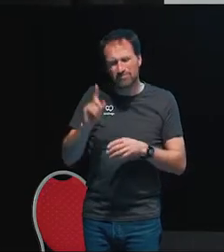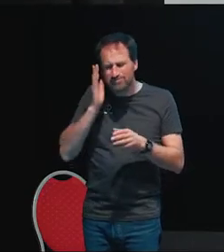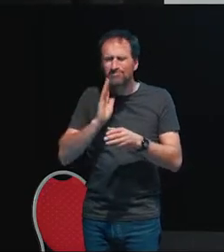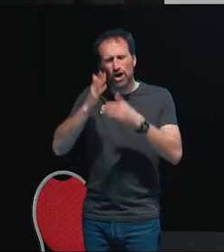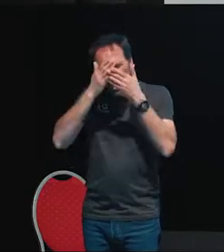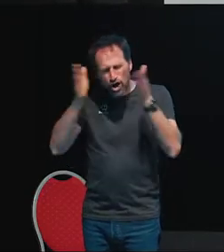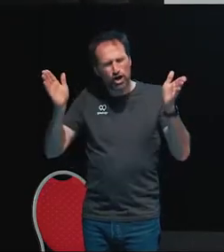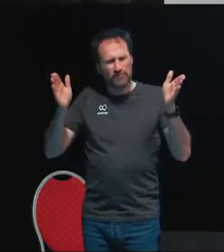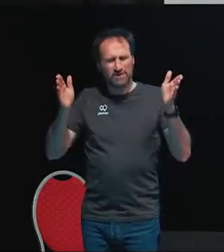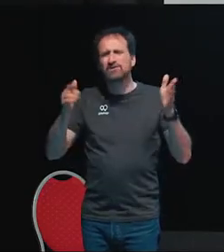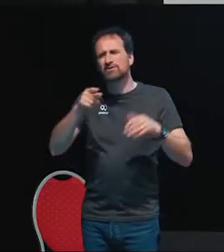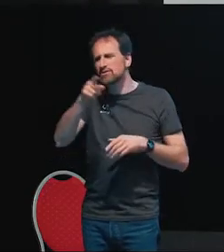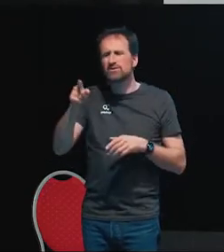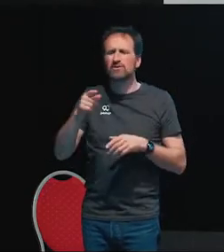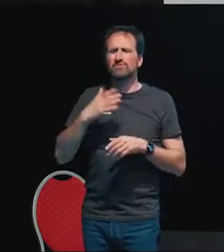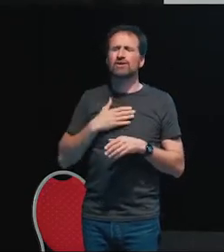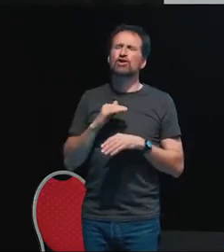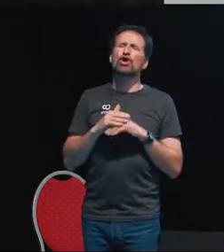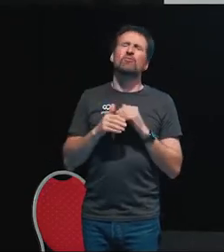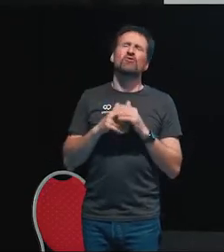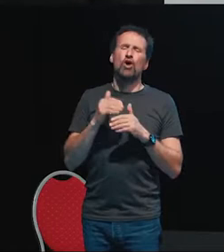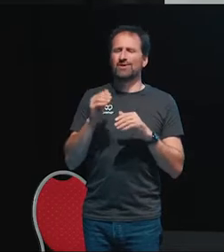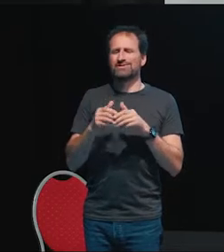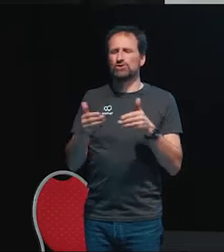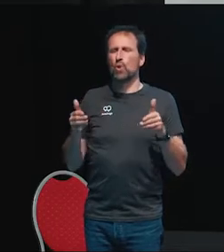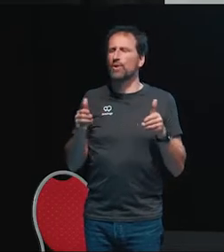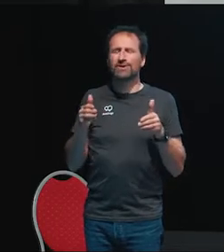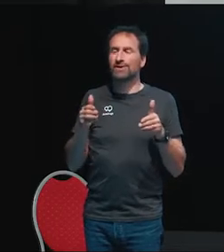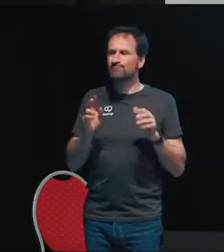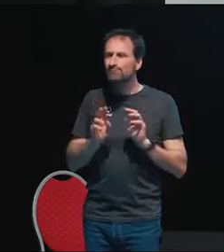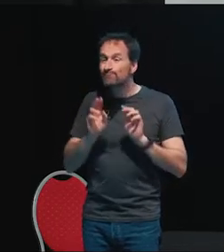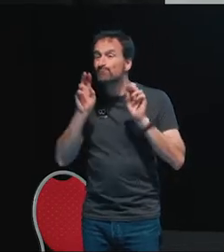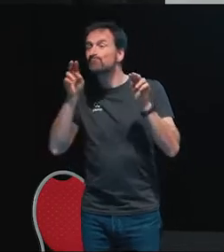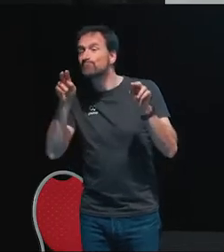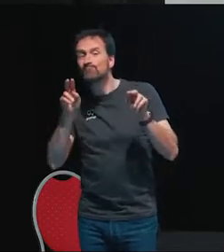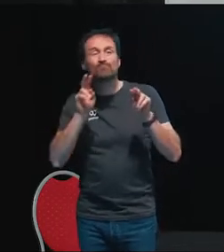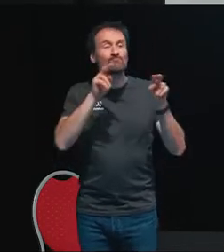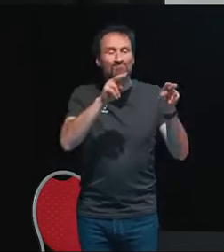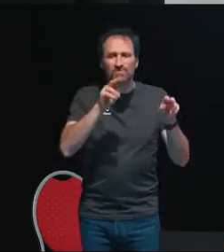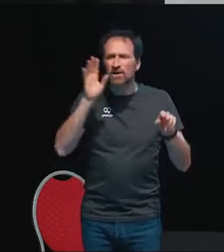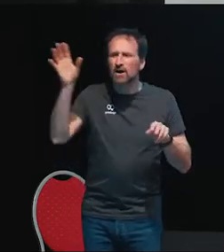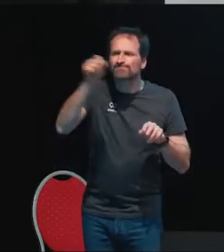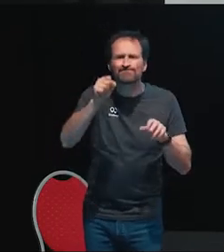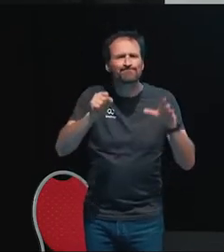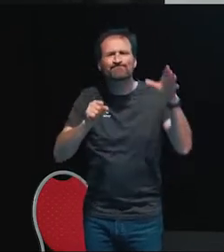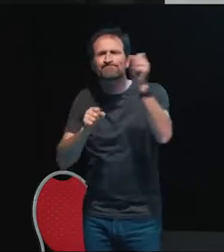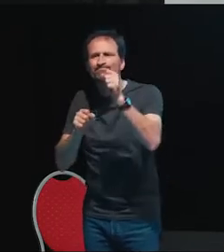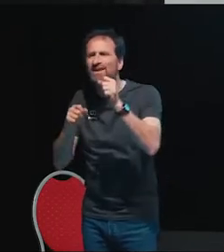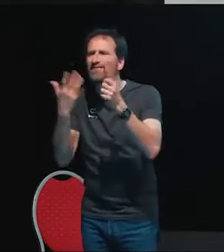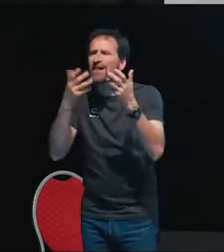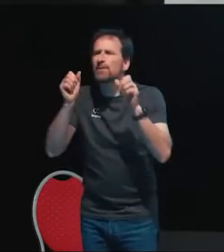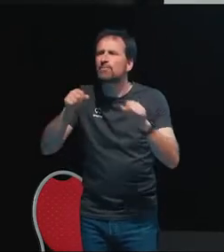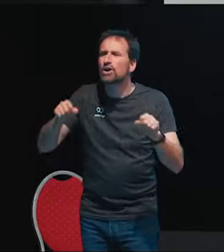comfort zone in order to really grasp what possibilities are there for what I want to build so many times